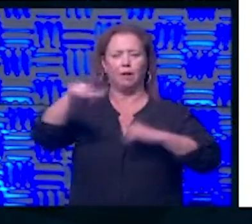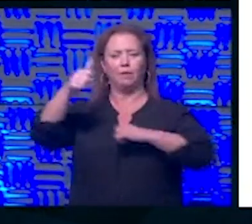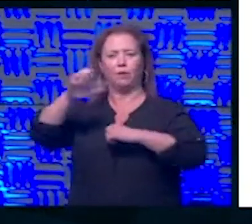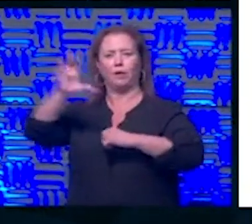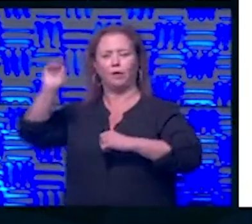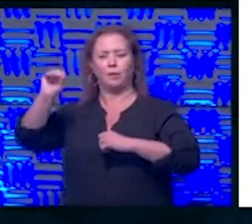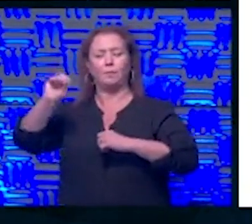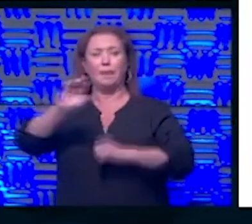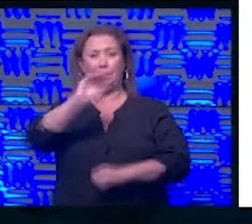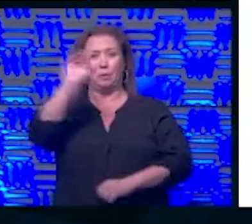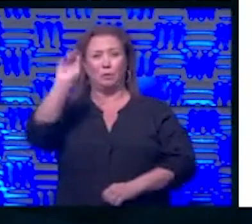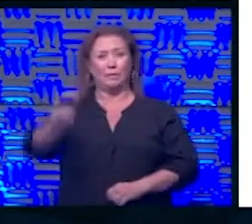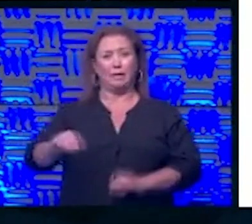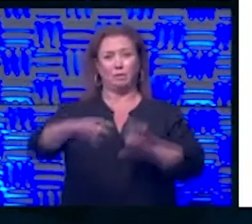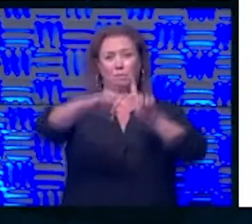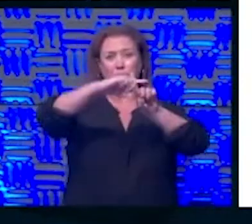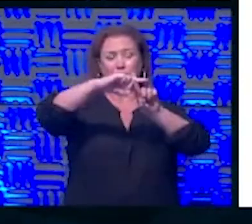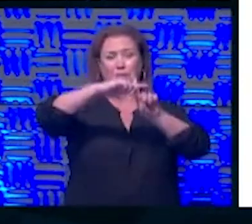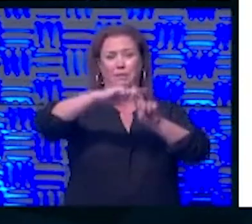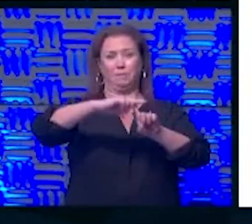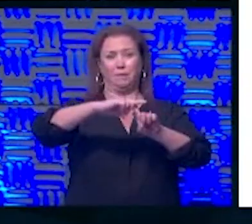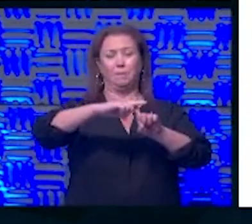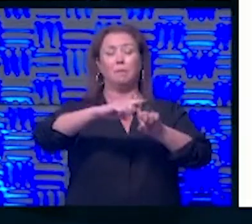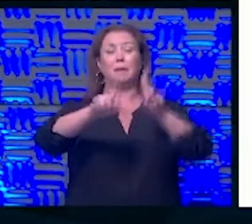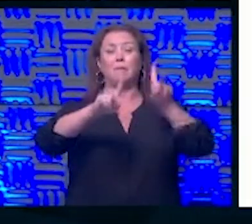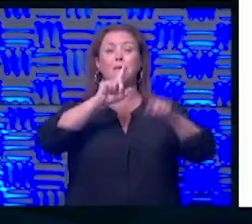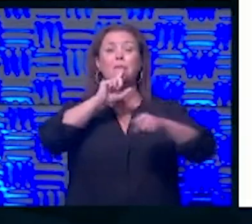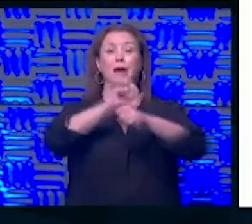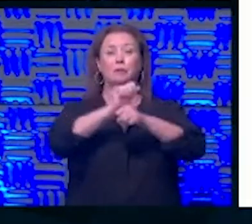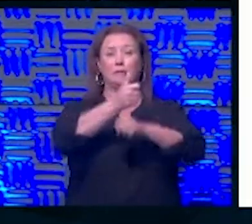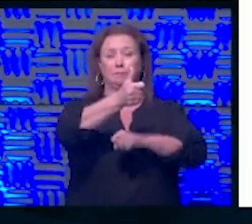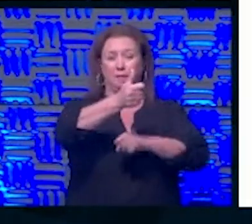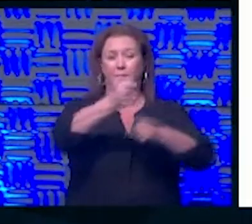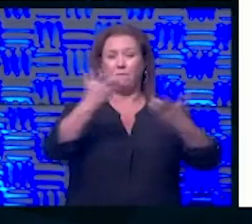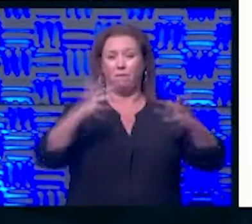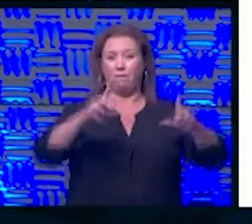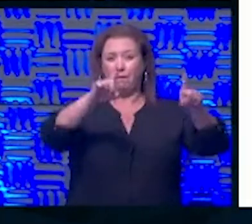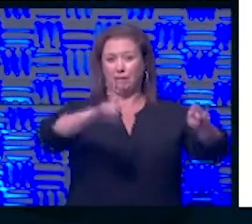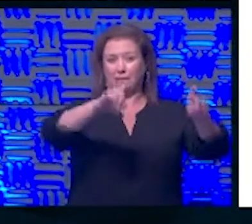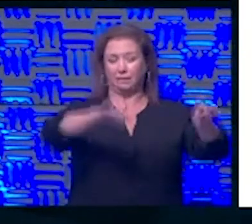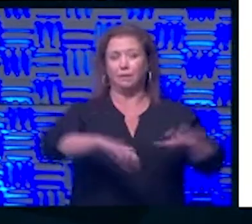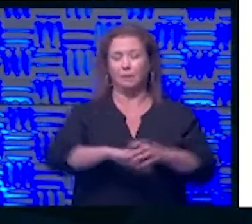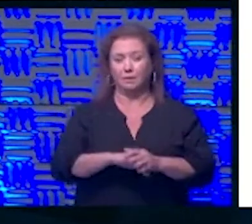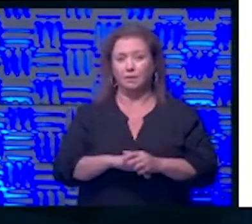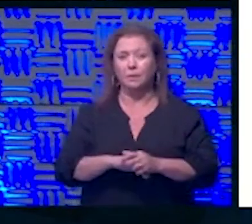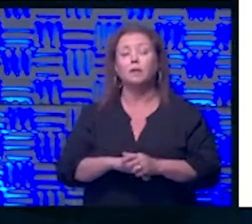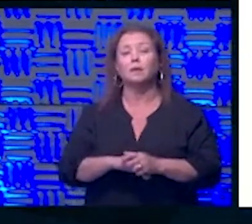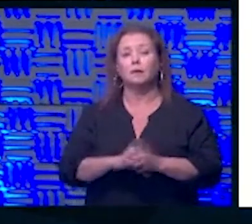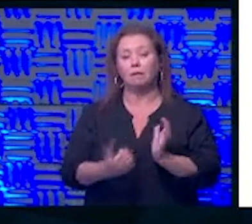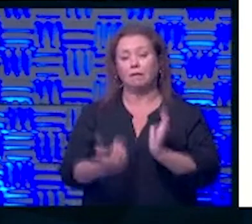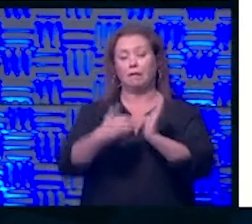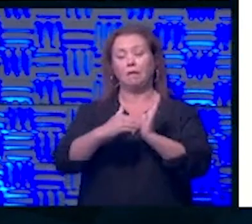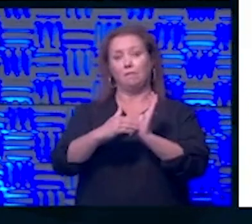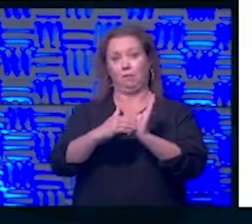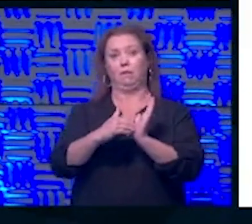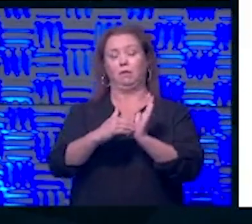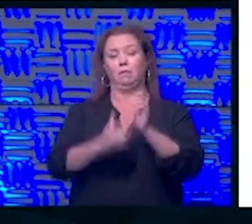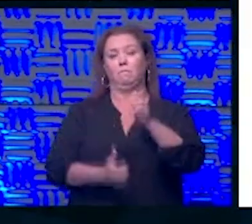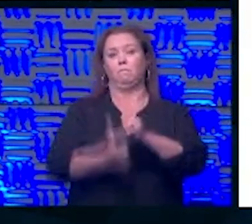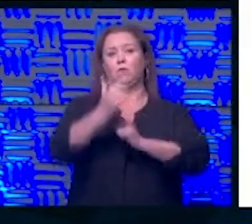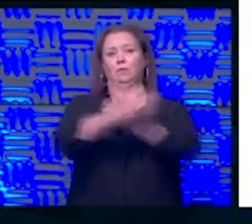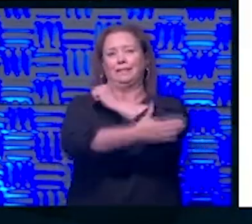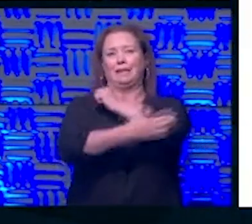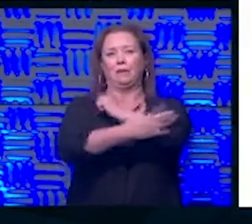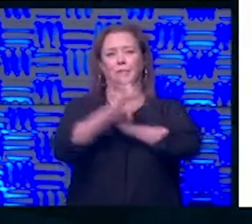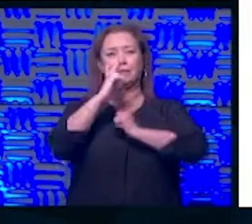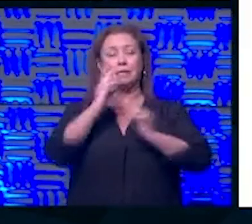say percent, this is a percentage of positivity for people who are actually tested. Exactly. Yeah. Exactly. Although, again, most counties are seeing